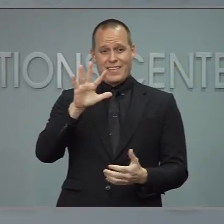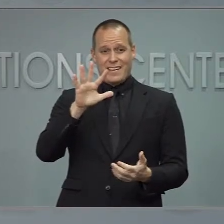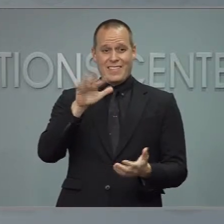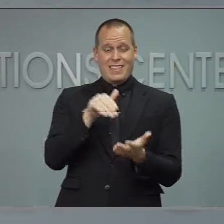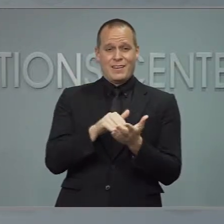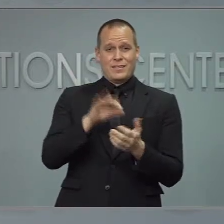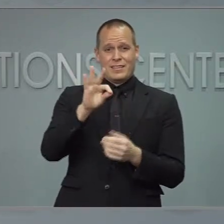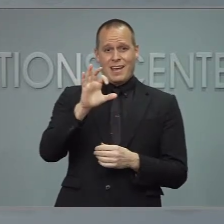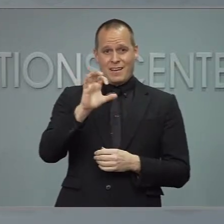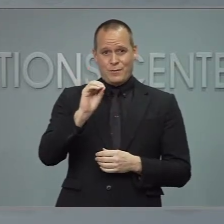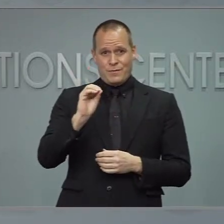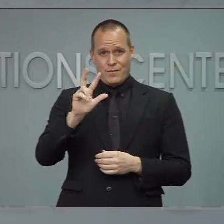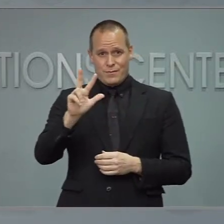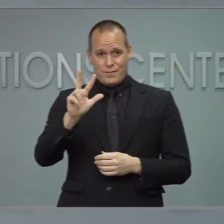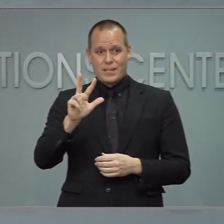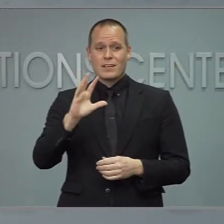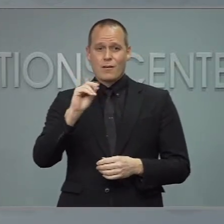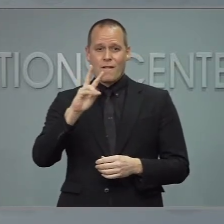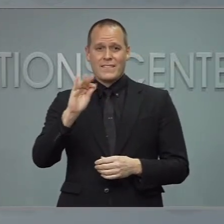875,903 COVID-19 cases,